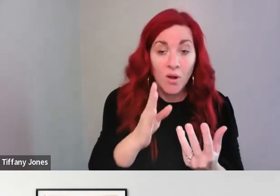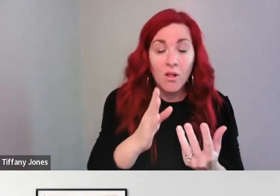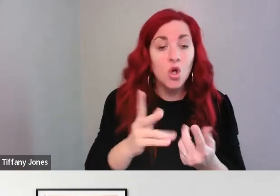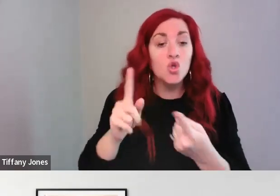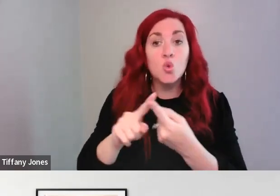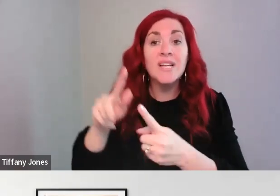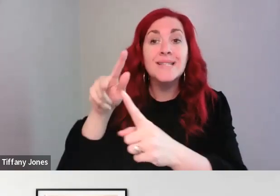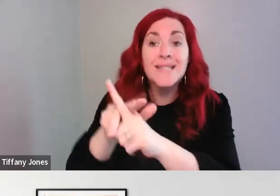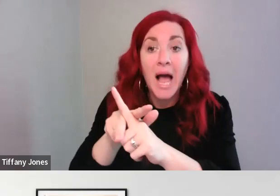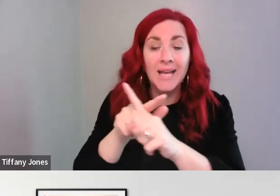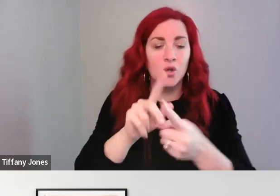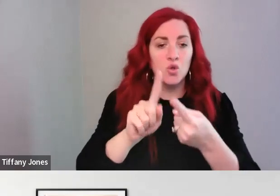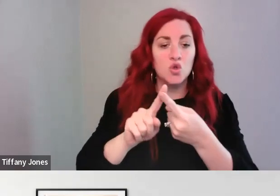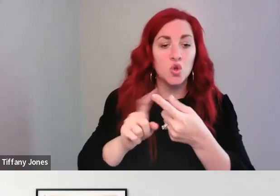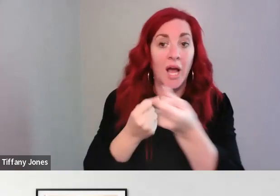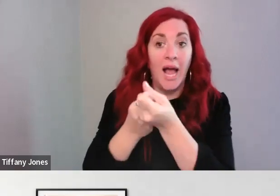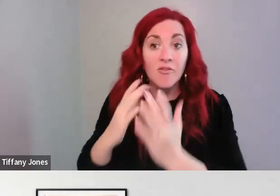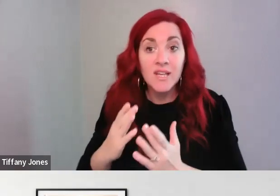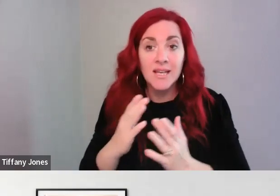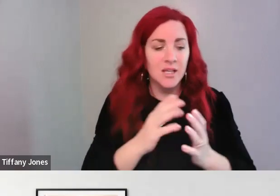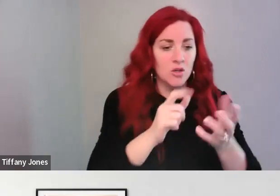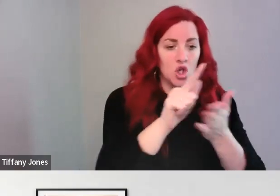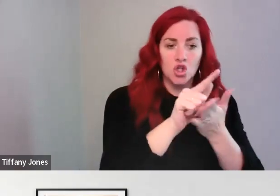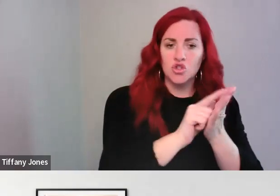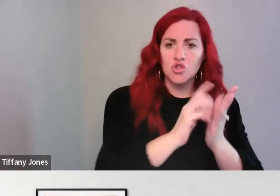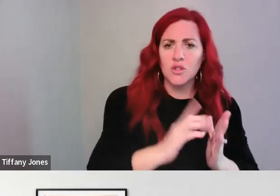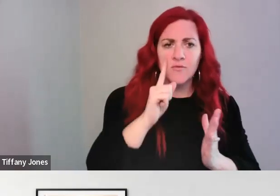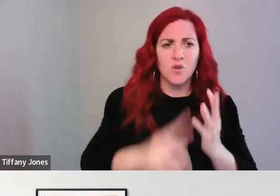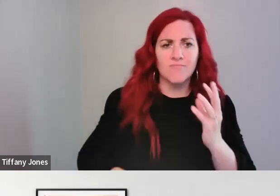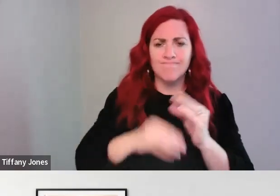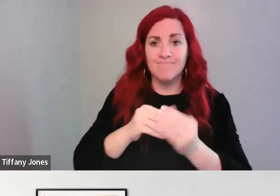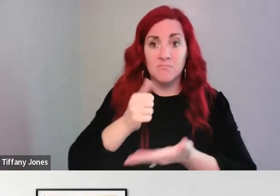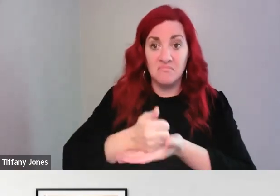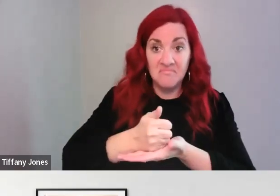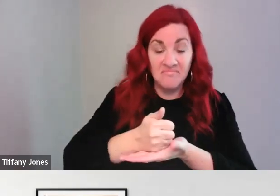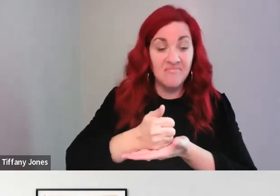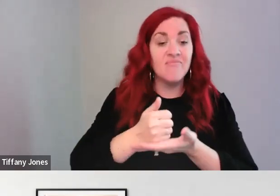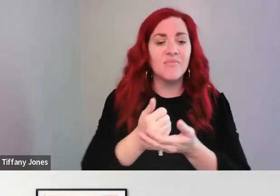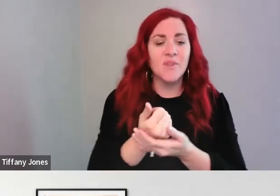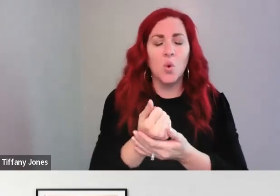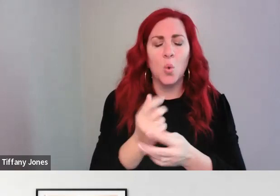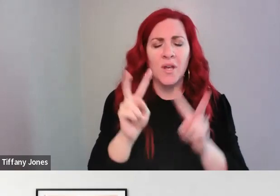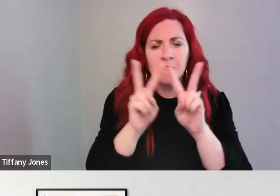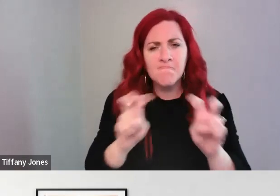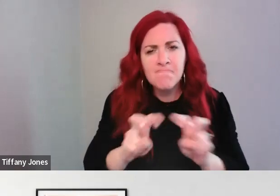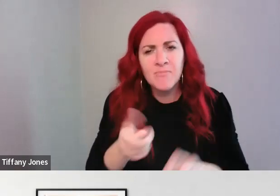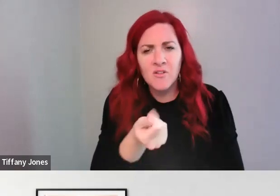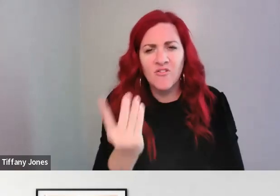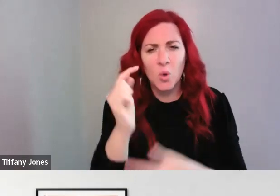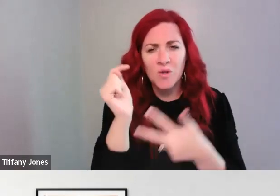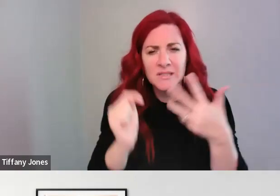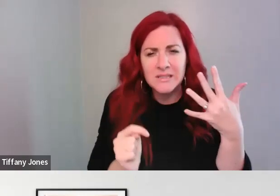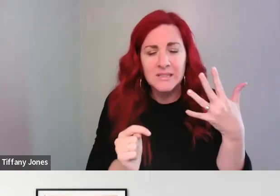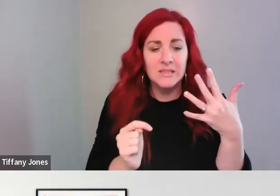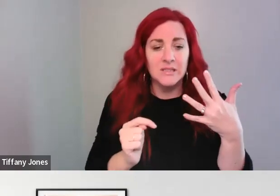or an attorney for additional assistance, we look at a few different factors. We